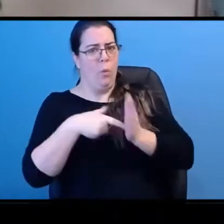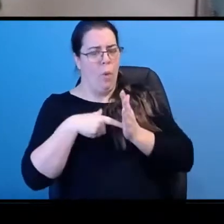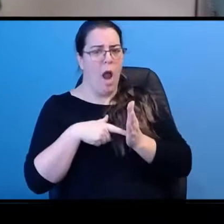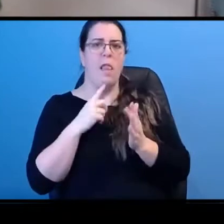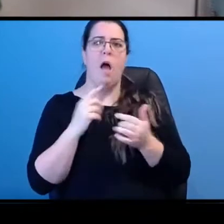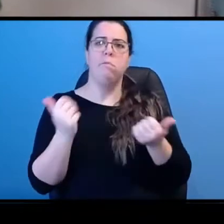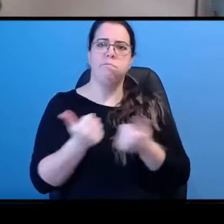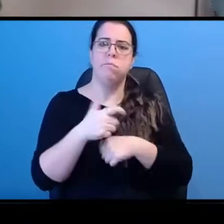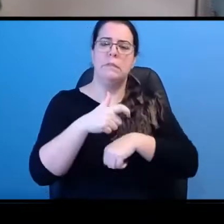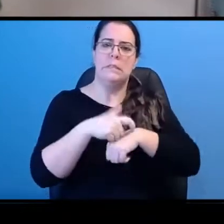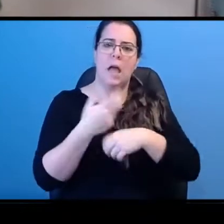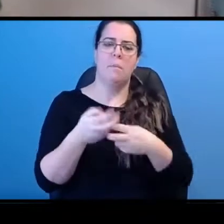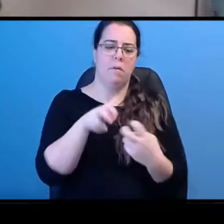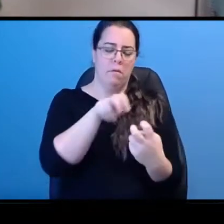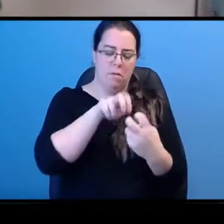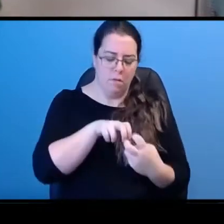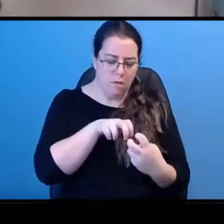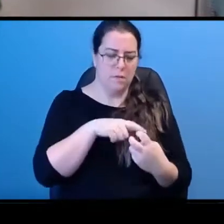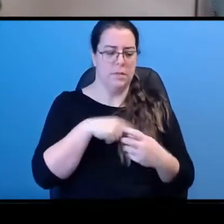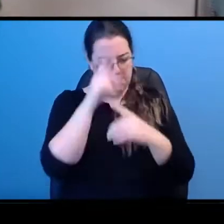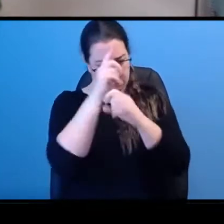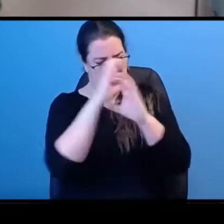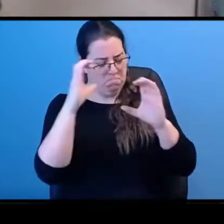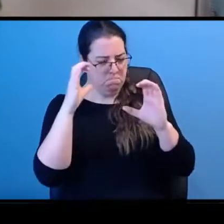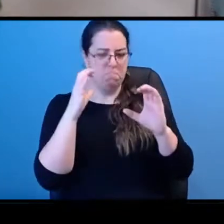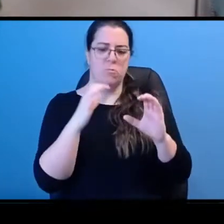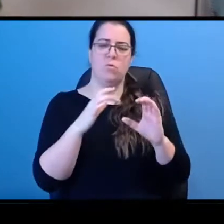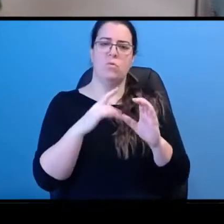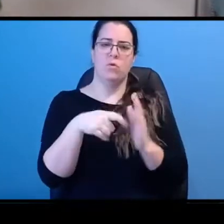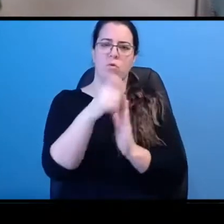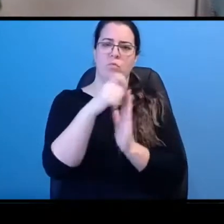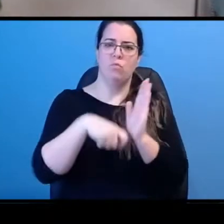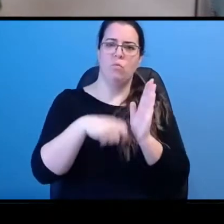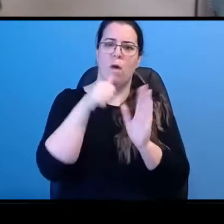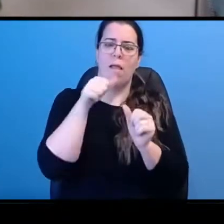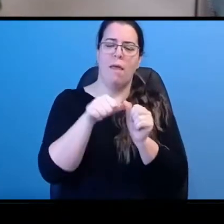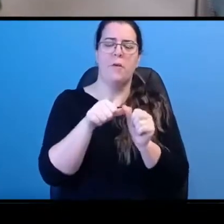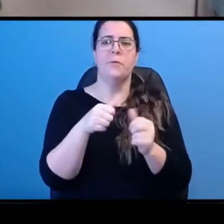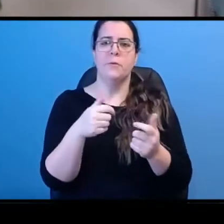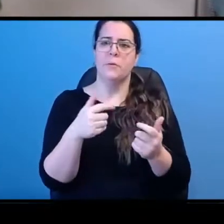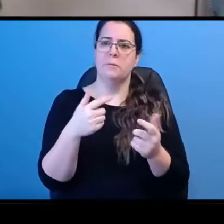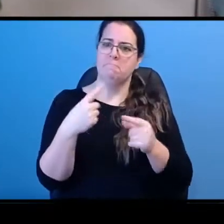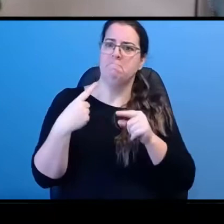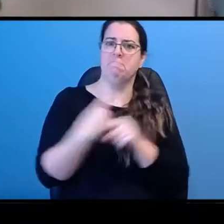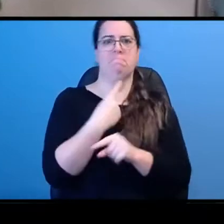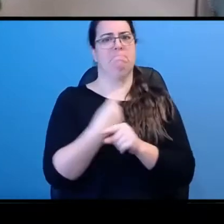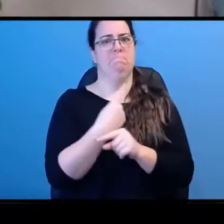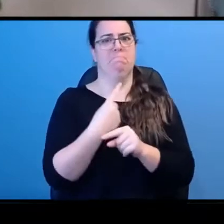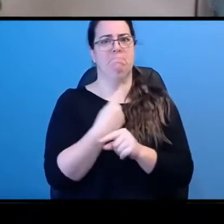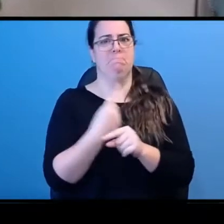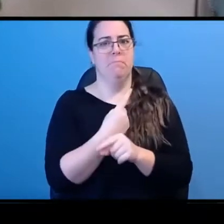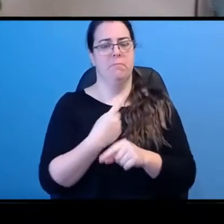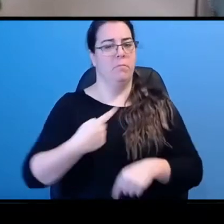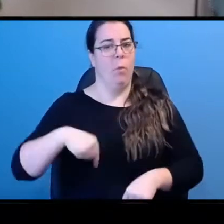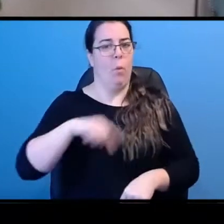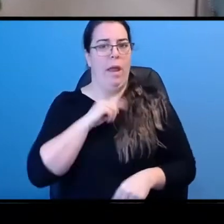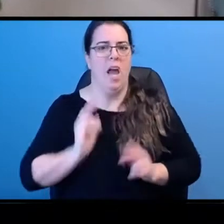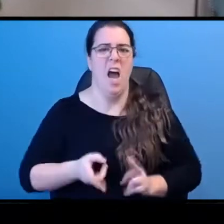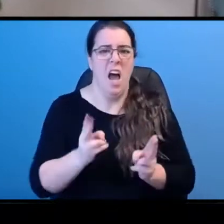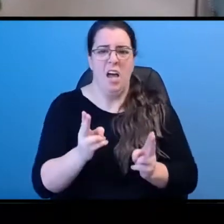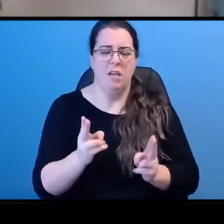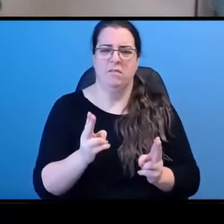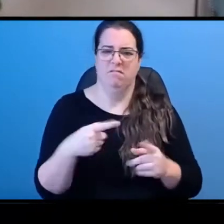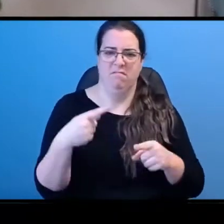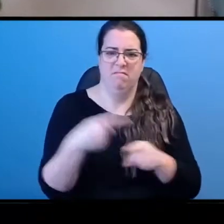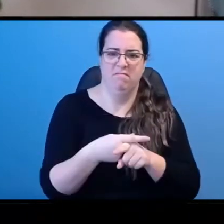the ability to write that letter for you the best that we can. We don't want to feel rushed either. So